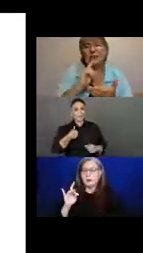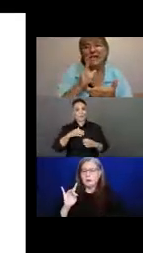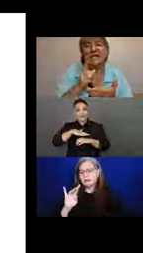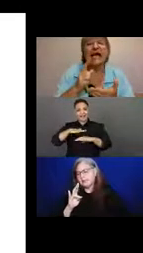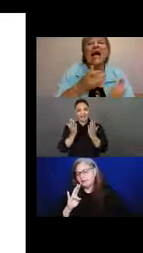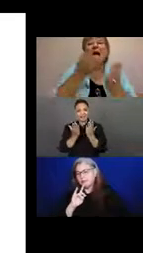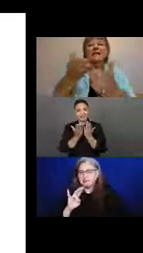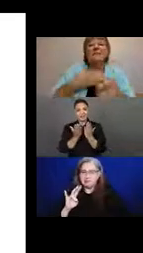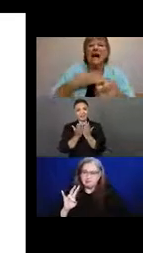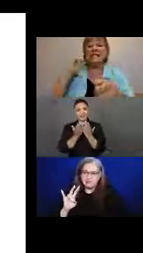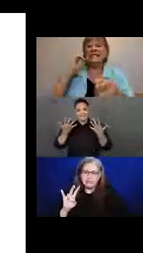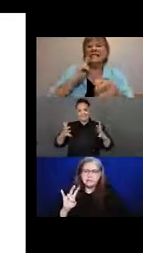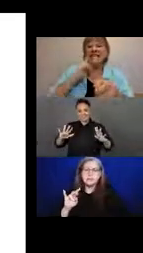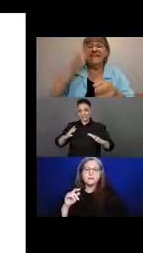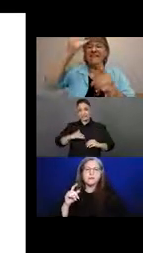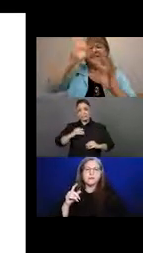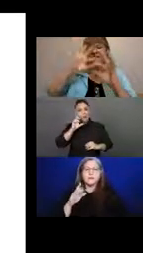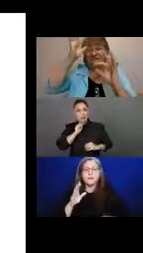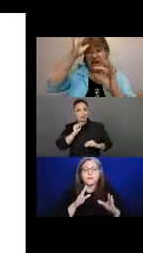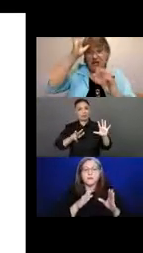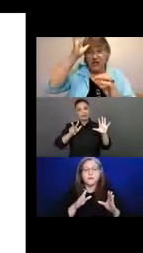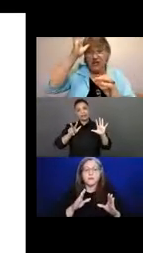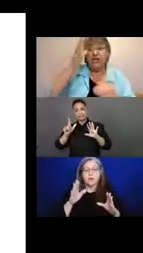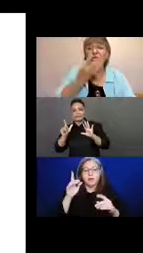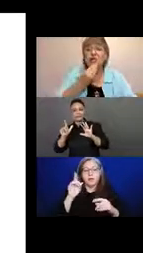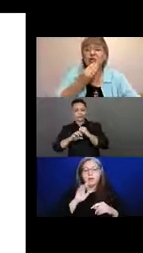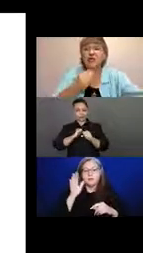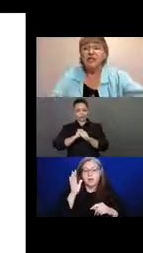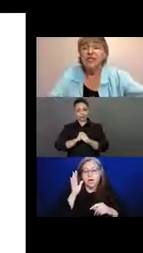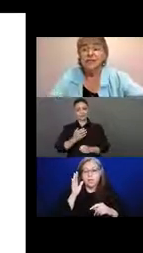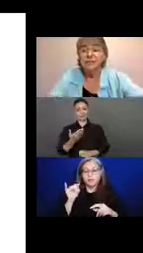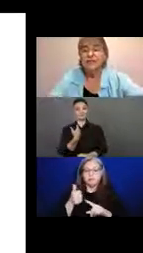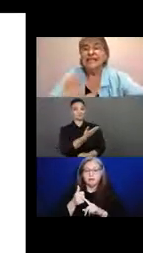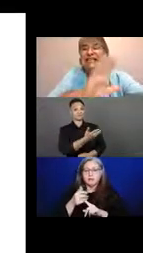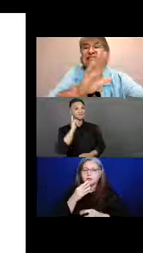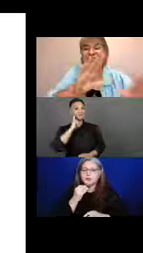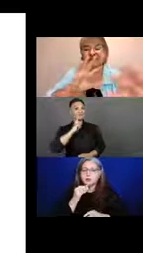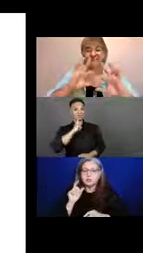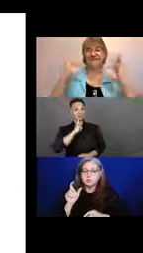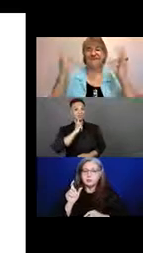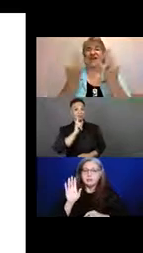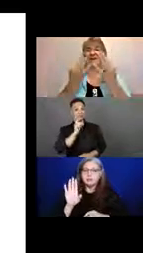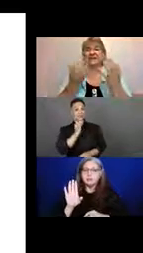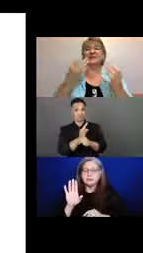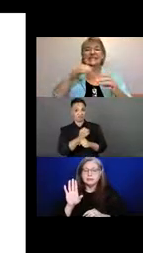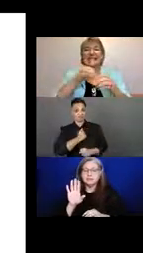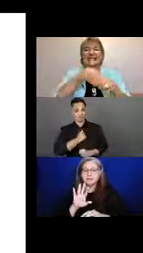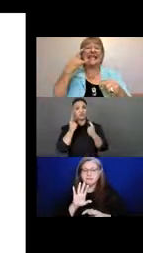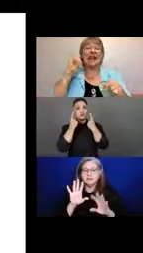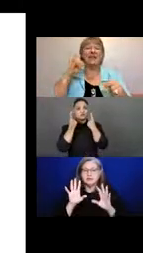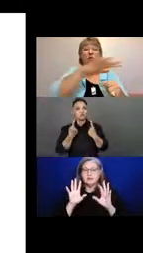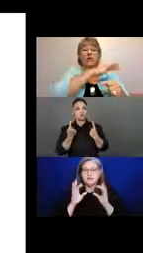17 really. It's my deaf father, Jewish. His family was